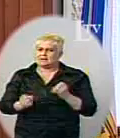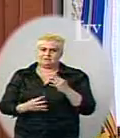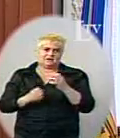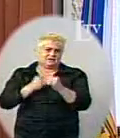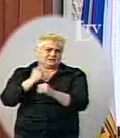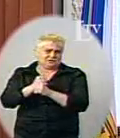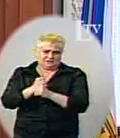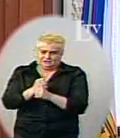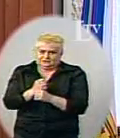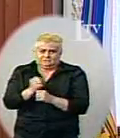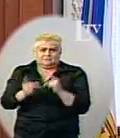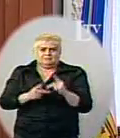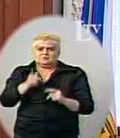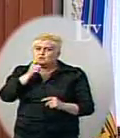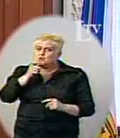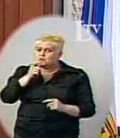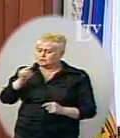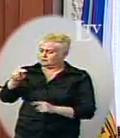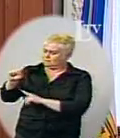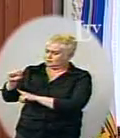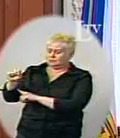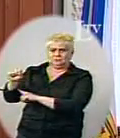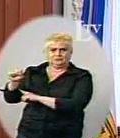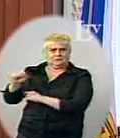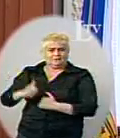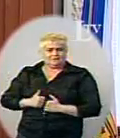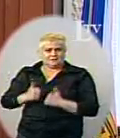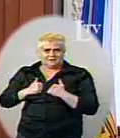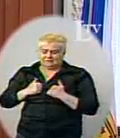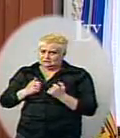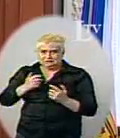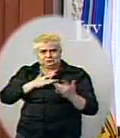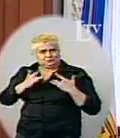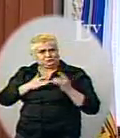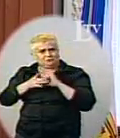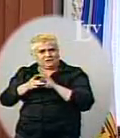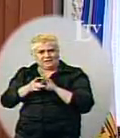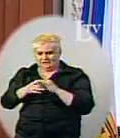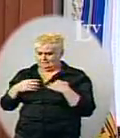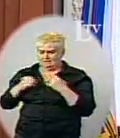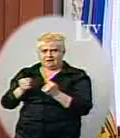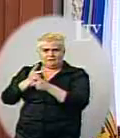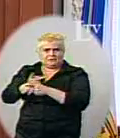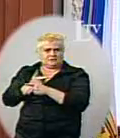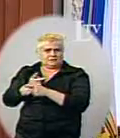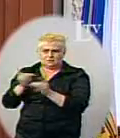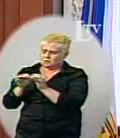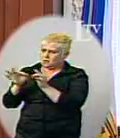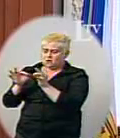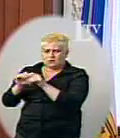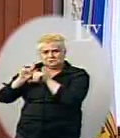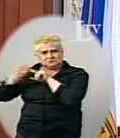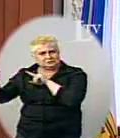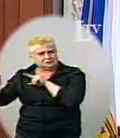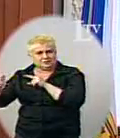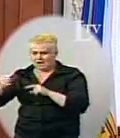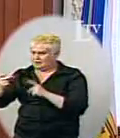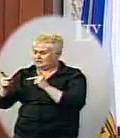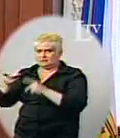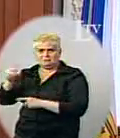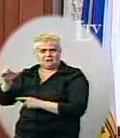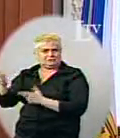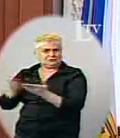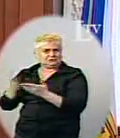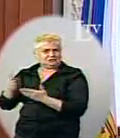Scotians have expressed concerns about the cost of health care, overwhelming all other public services.